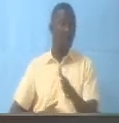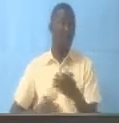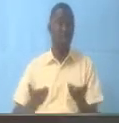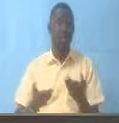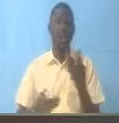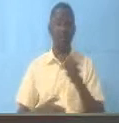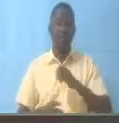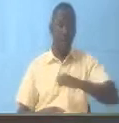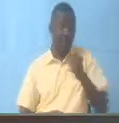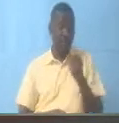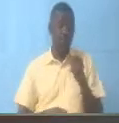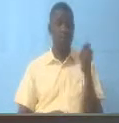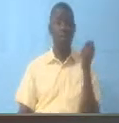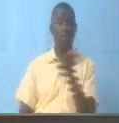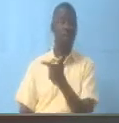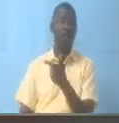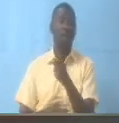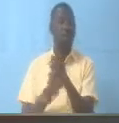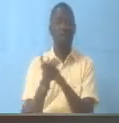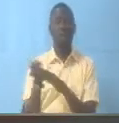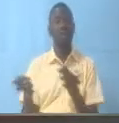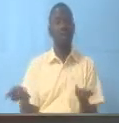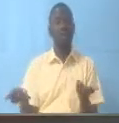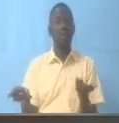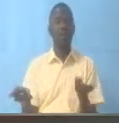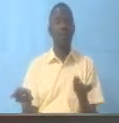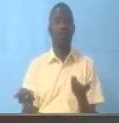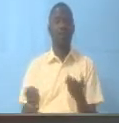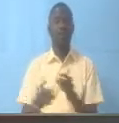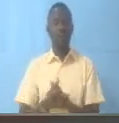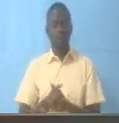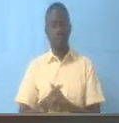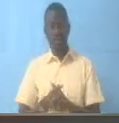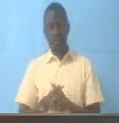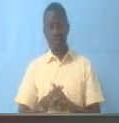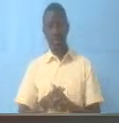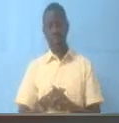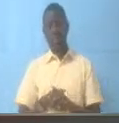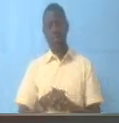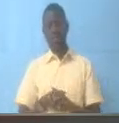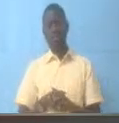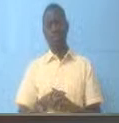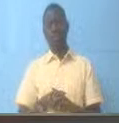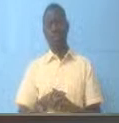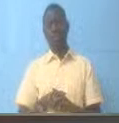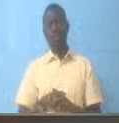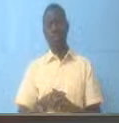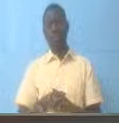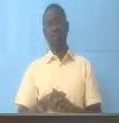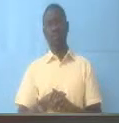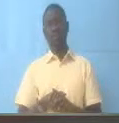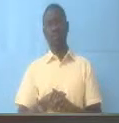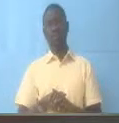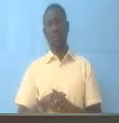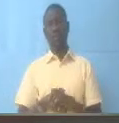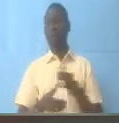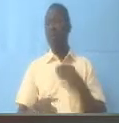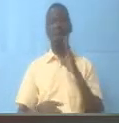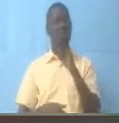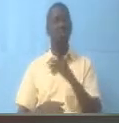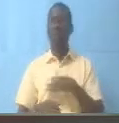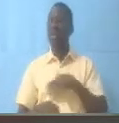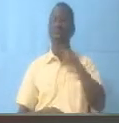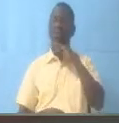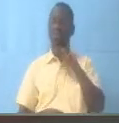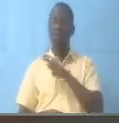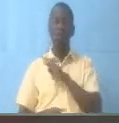bu ko defee bon dafa yàq sarta yi nga xam ne moom lañ tëral lu aju ci mbiri yelleefi doomu aadama. I had done enough. I didn't need